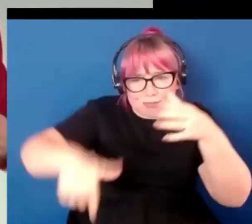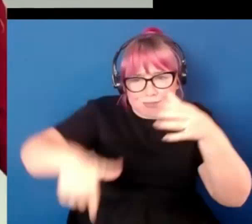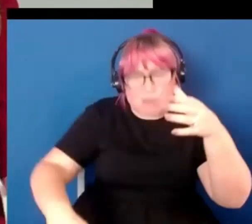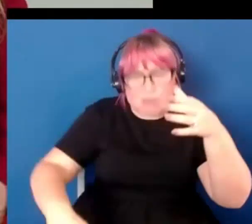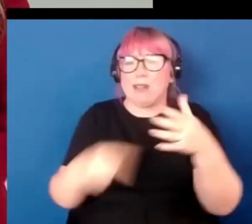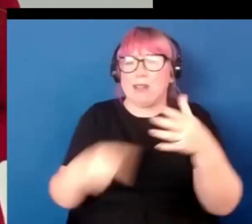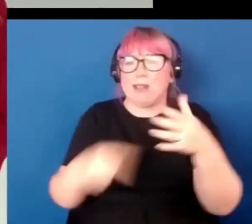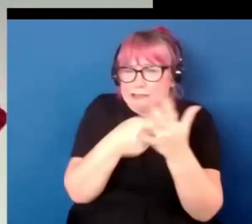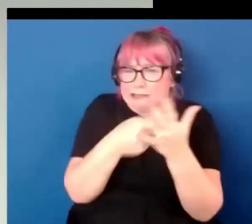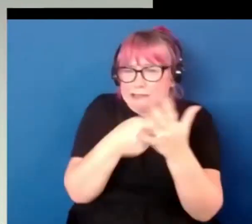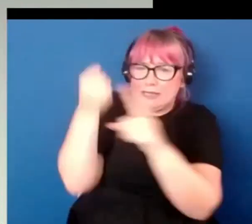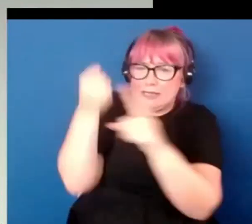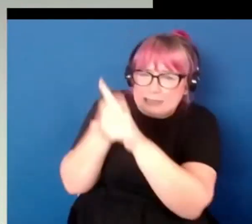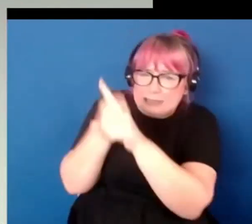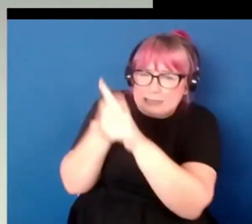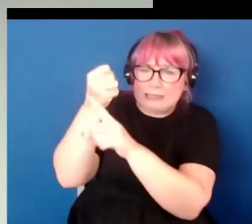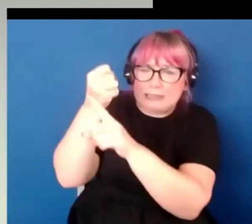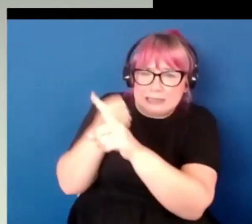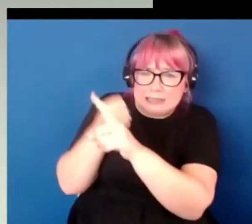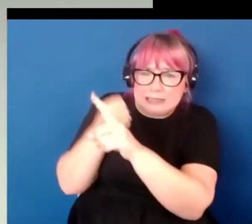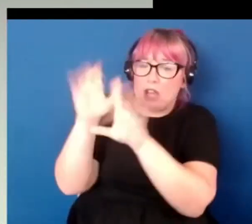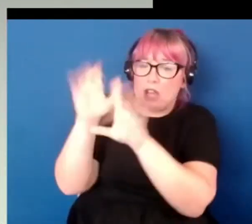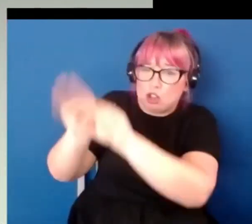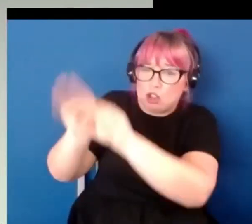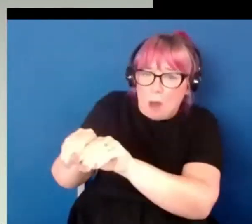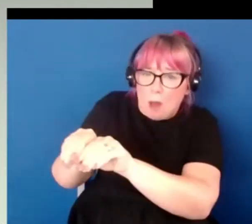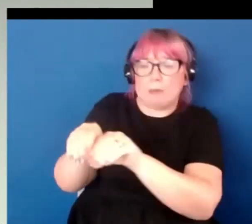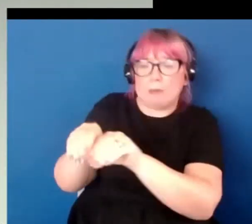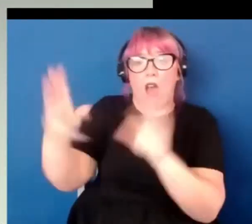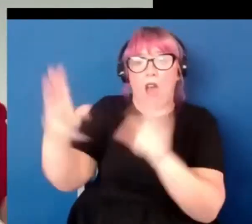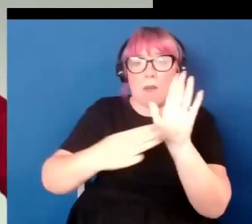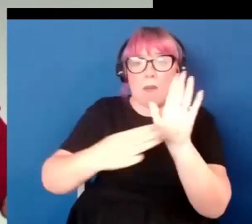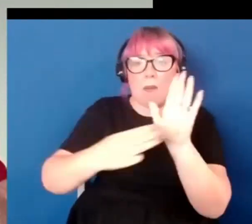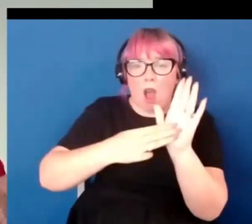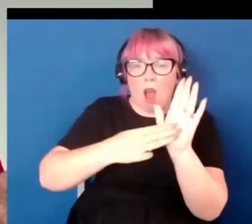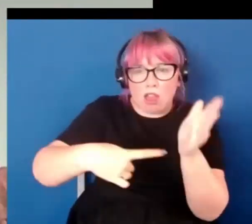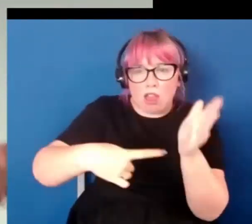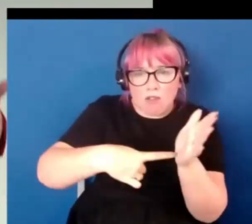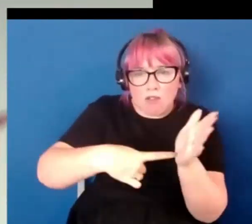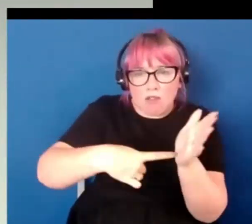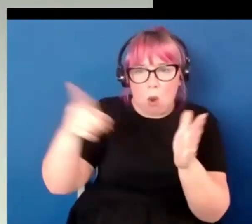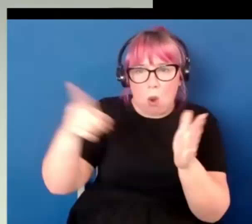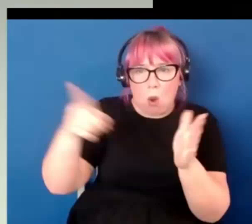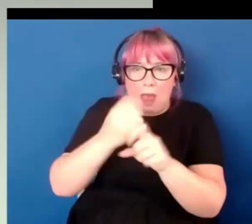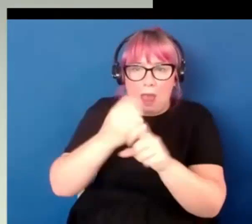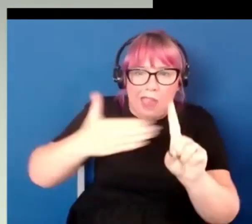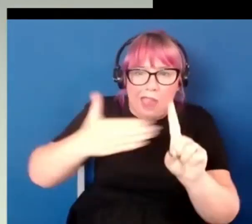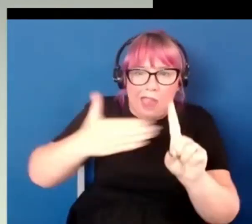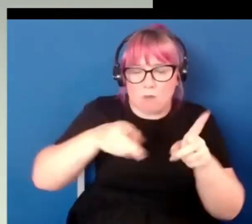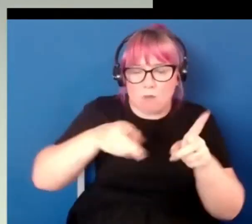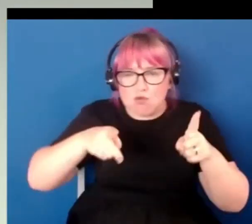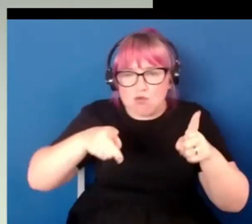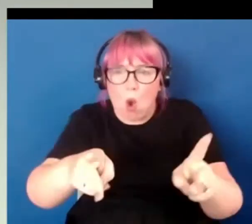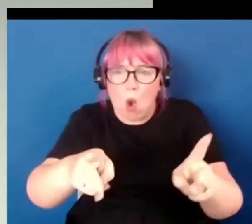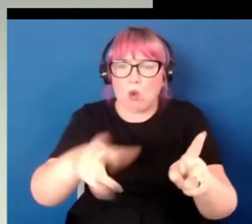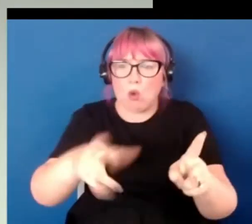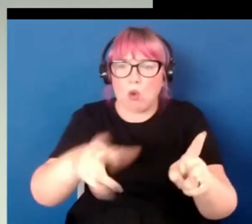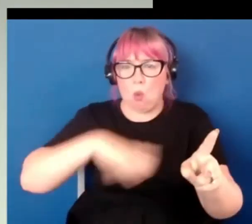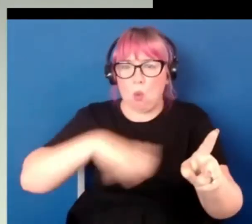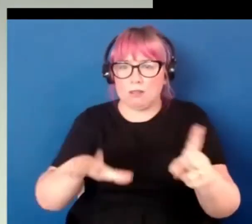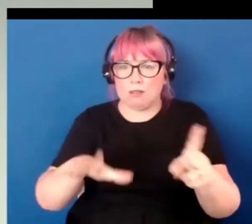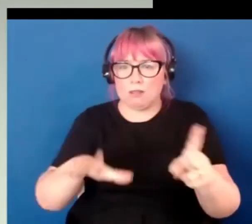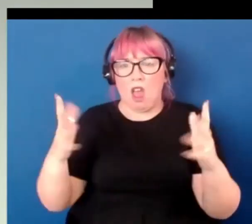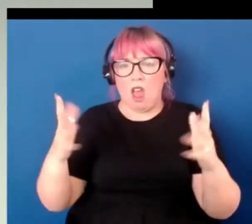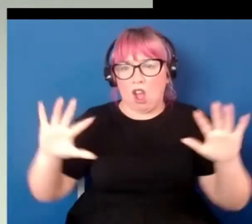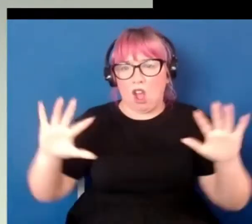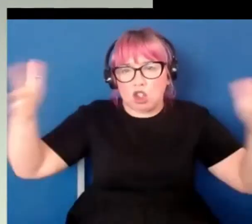bulldozers, curtailed Margaret Thatcher's massive road building programme, protecting the countryside and calling out the truth that new roads create